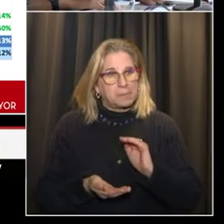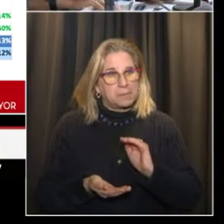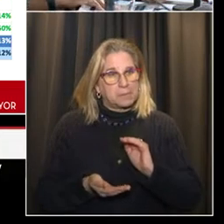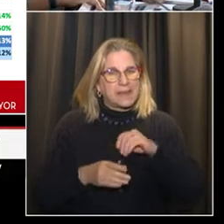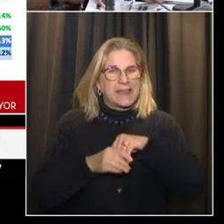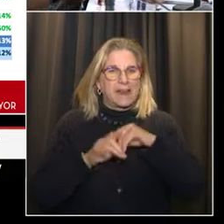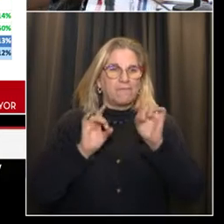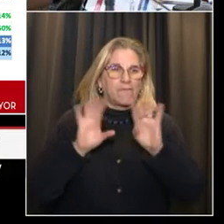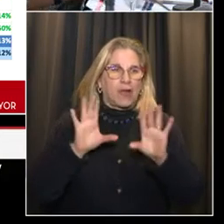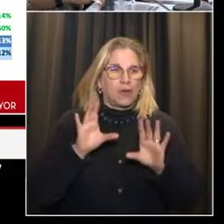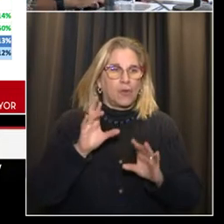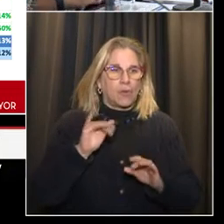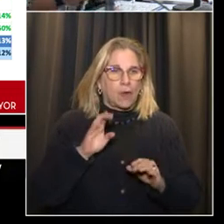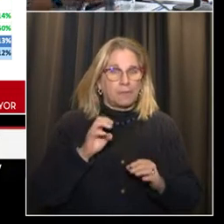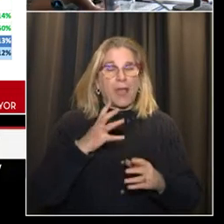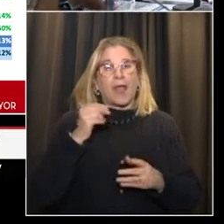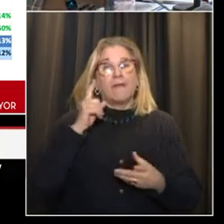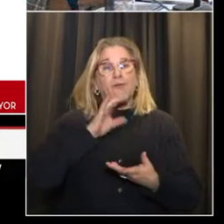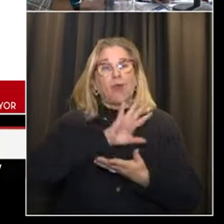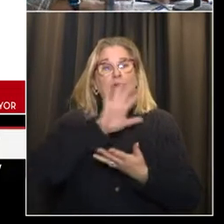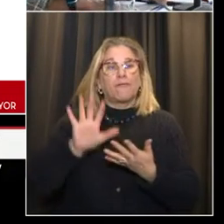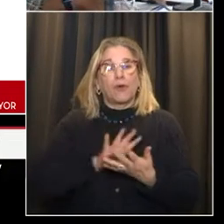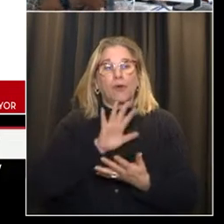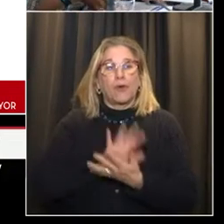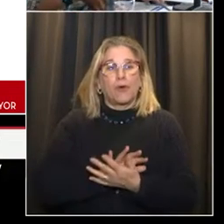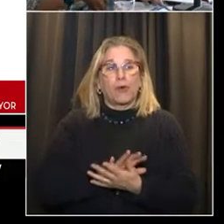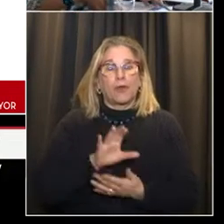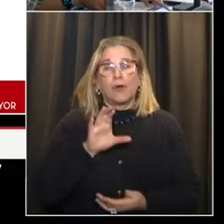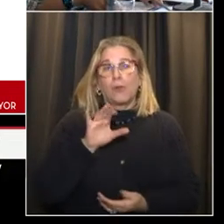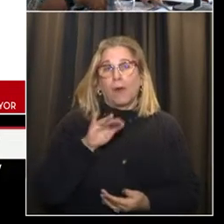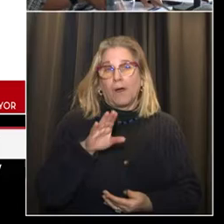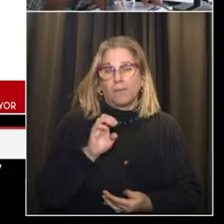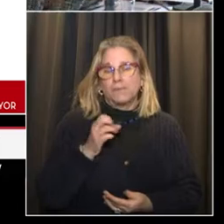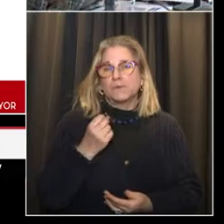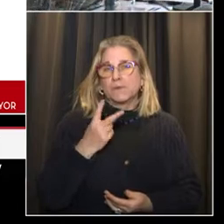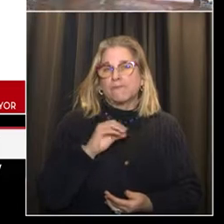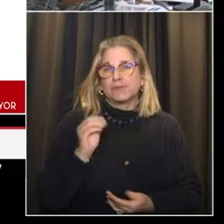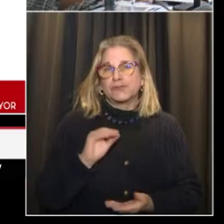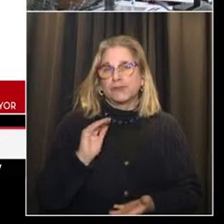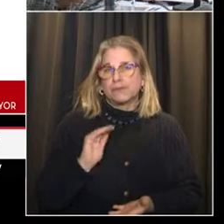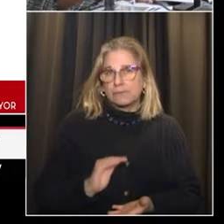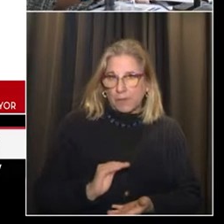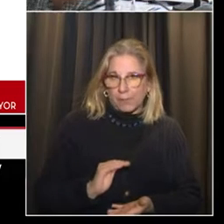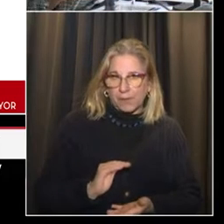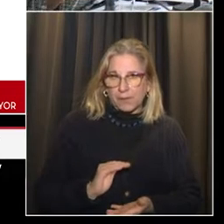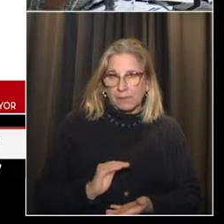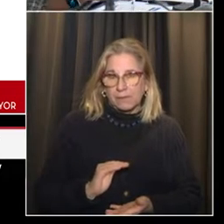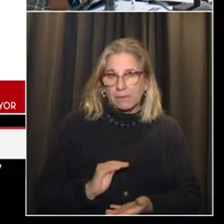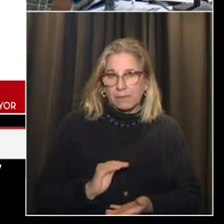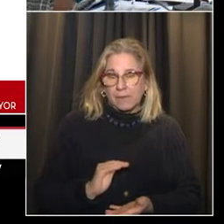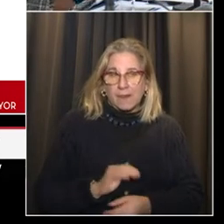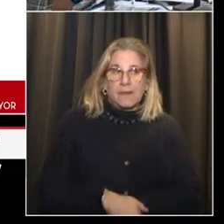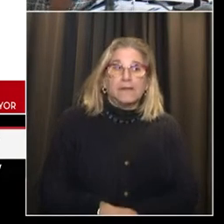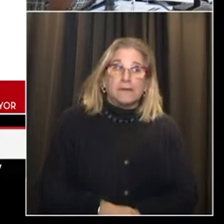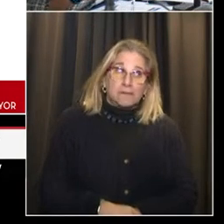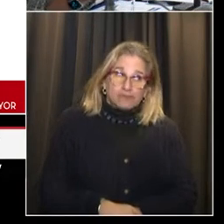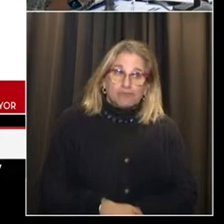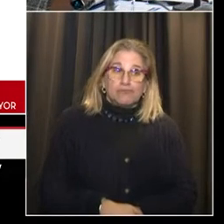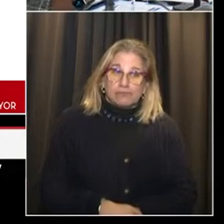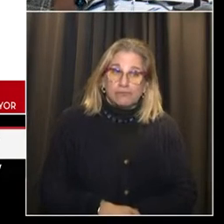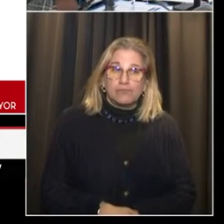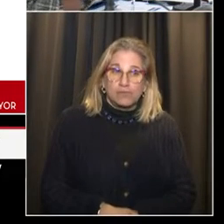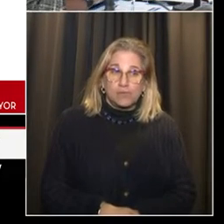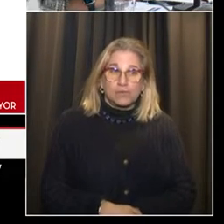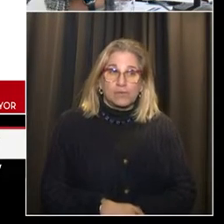So we can go to the next slide. As we're here in Chinatown, it's important, we thought it important to address what the trends are that we're seeing